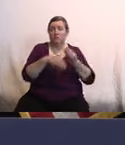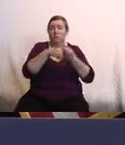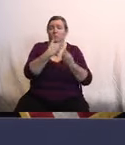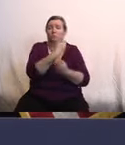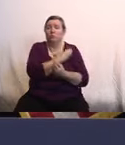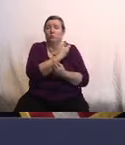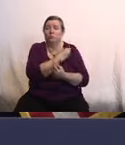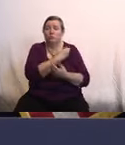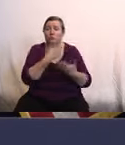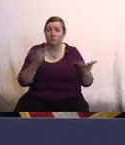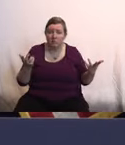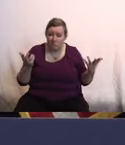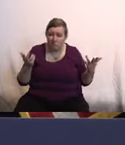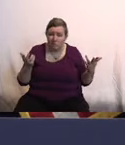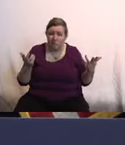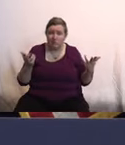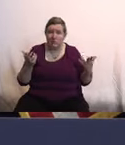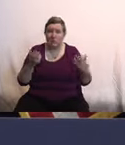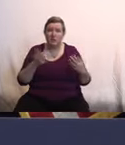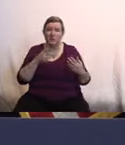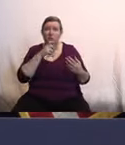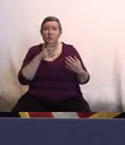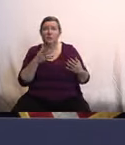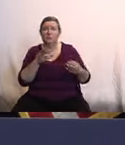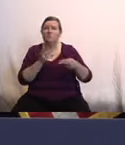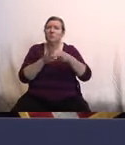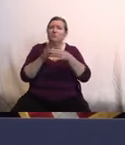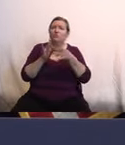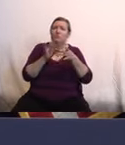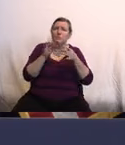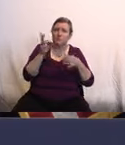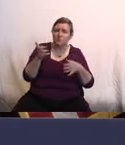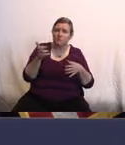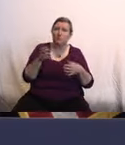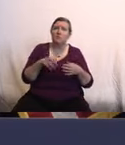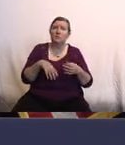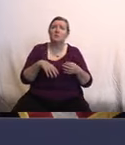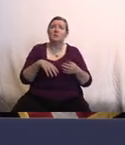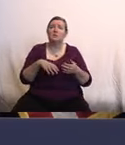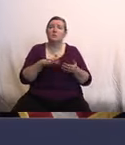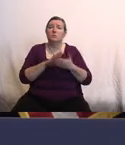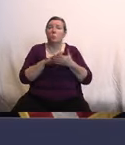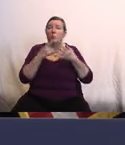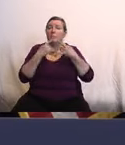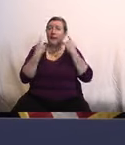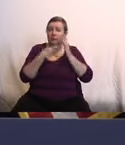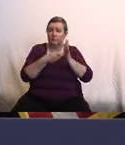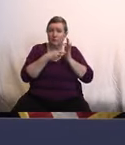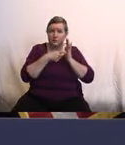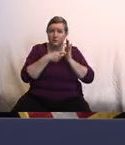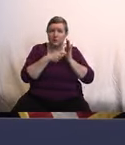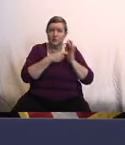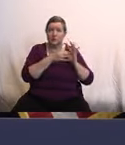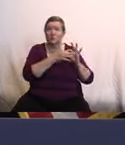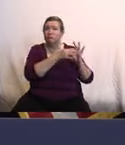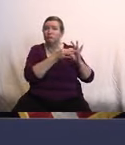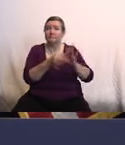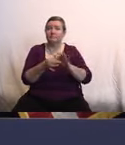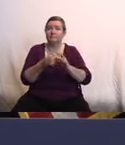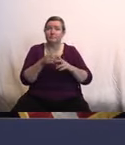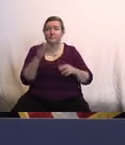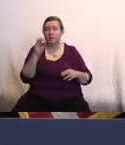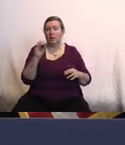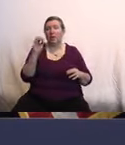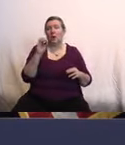option? You've also said before that the school mask mandate is directly connected to the rate of vaccination